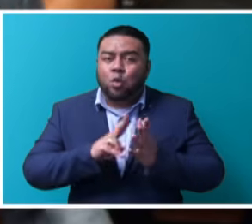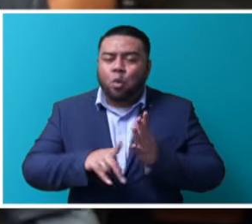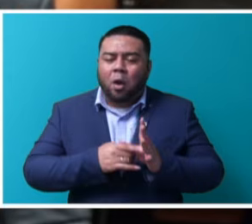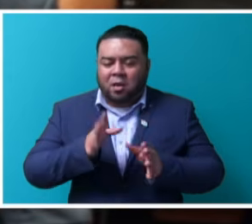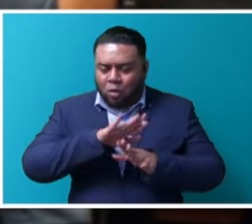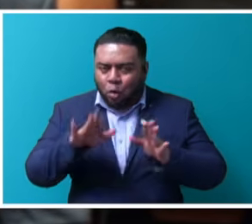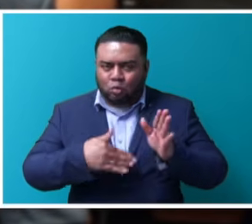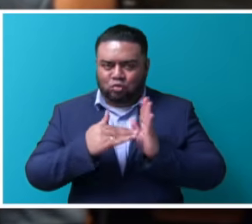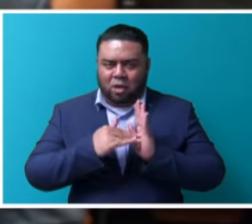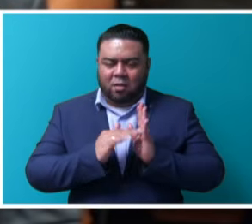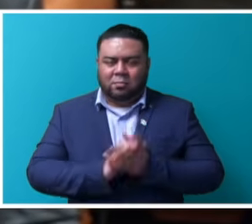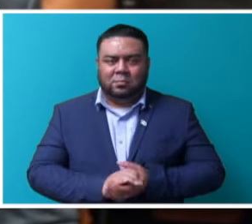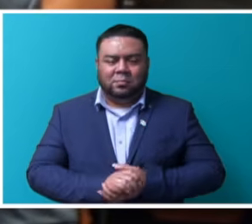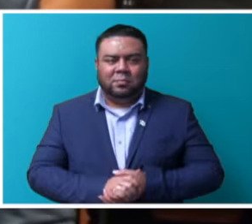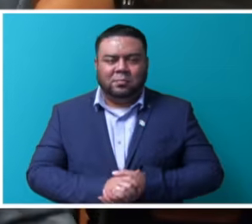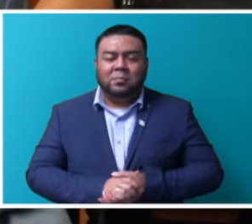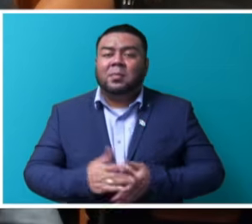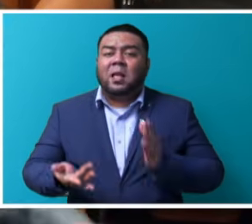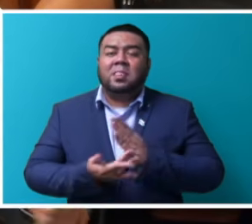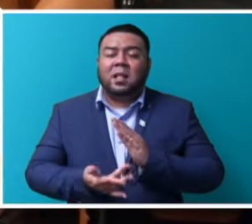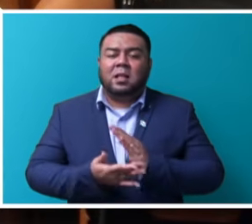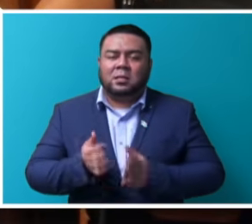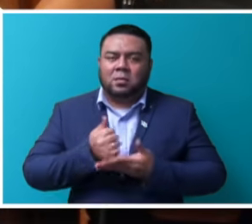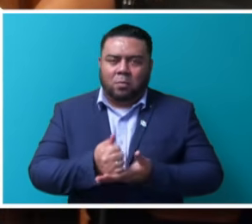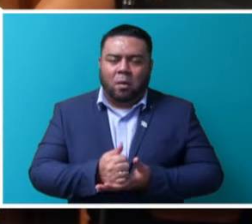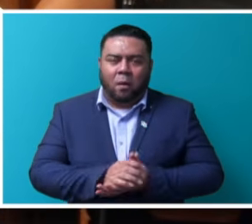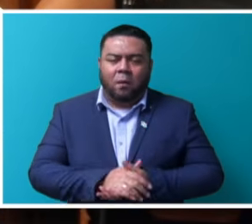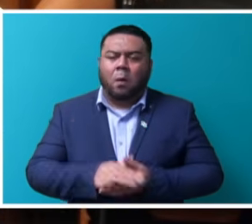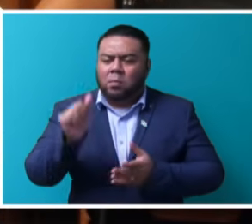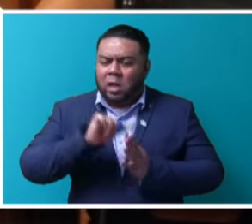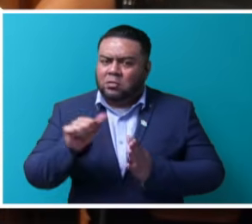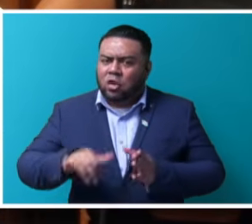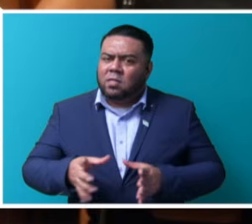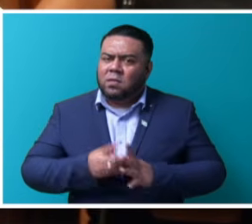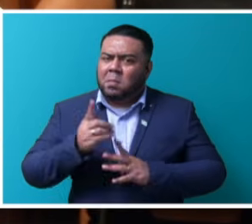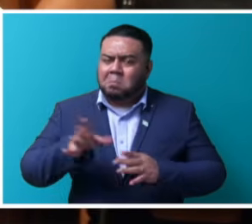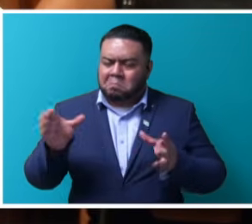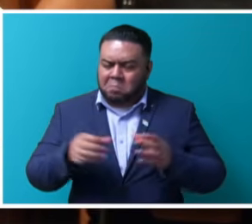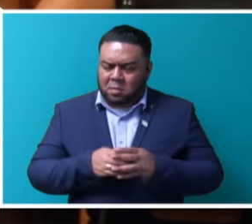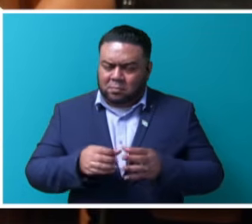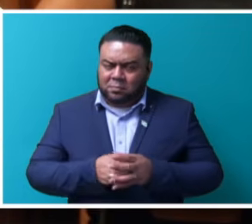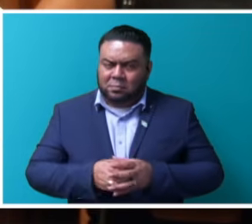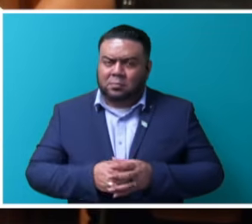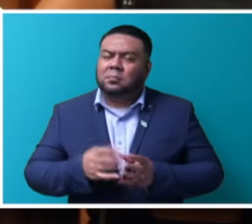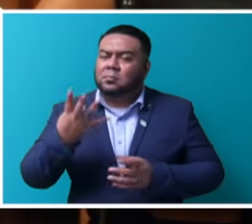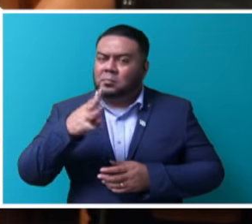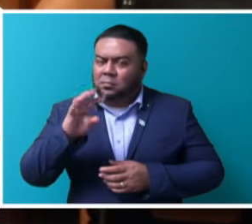co-chair. Technical support from the Asian Development Bank with the engagement of over